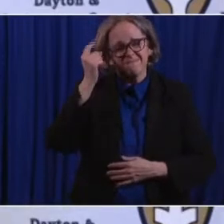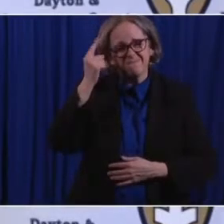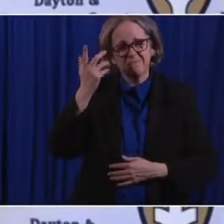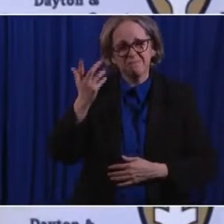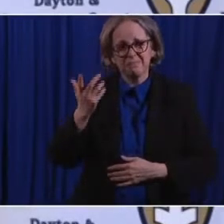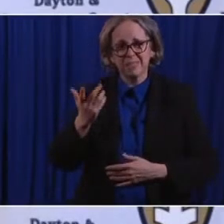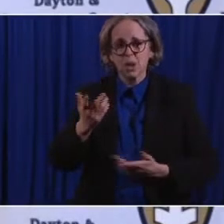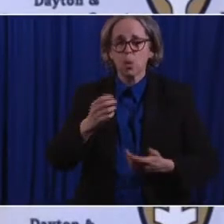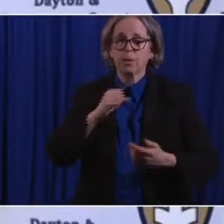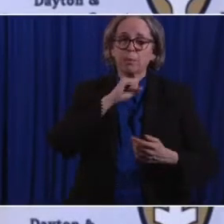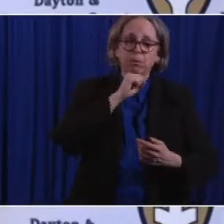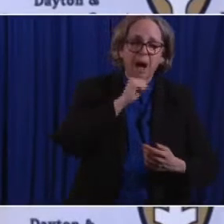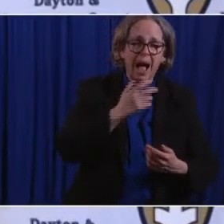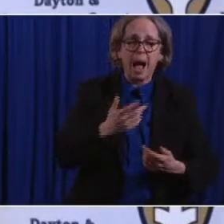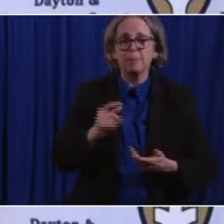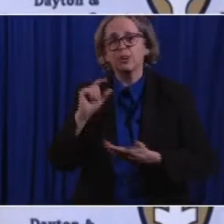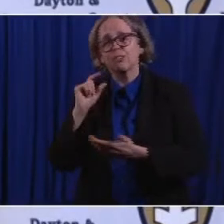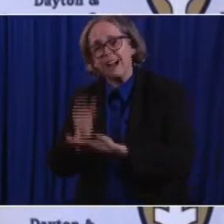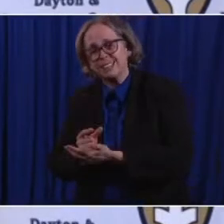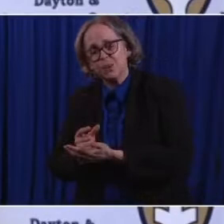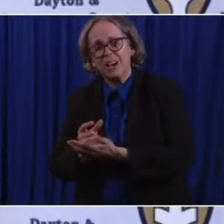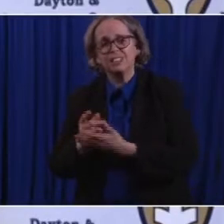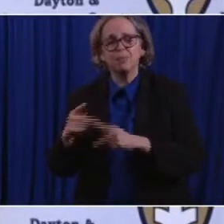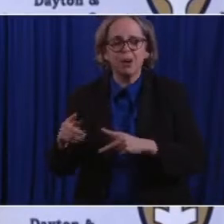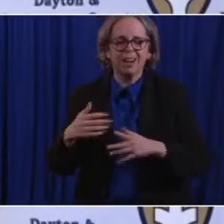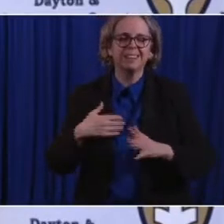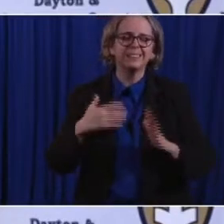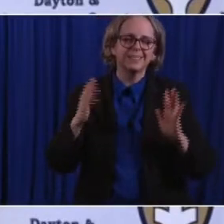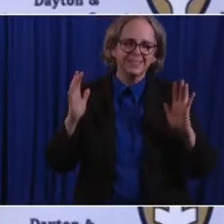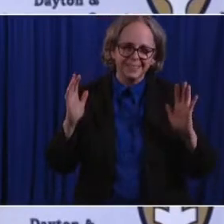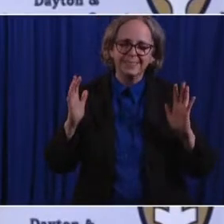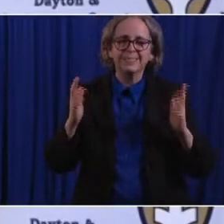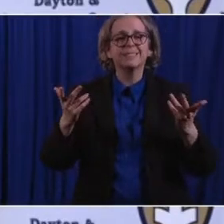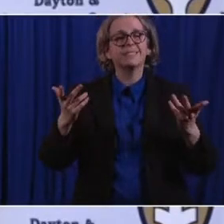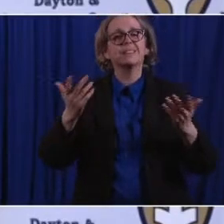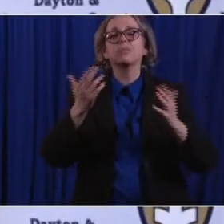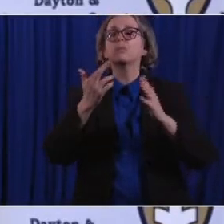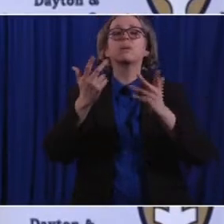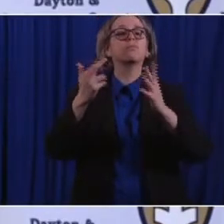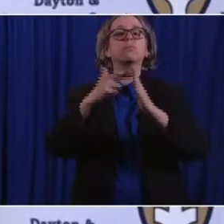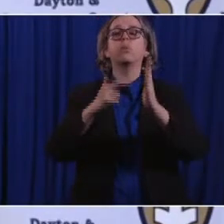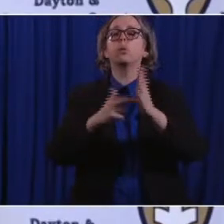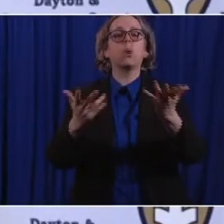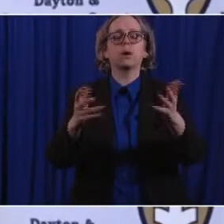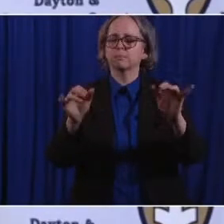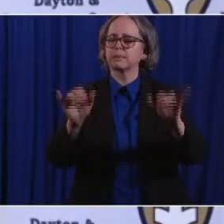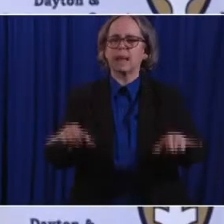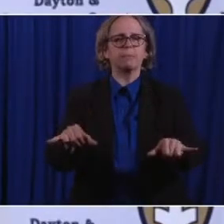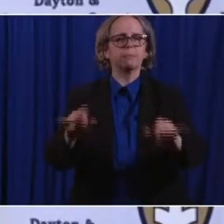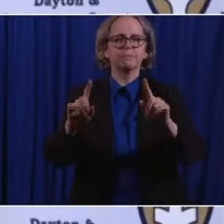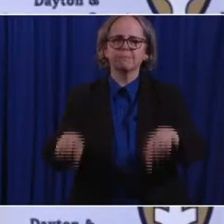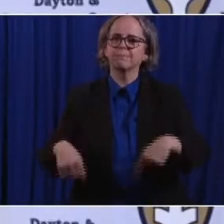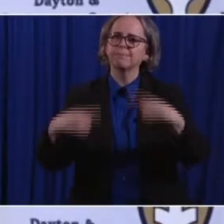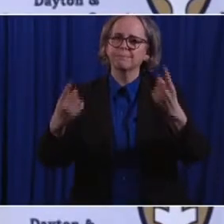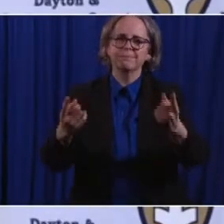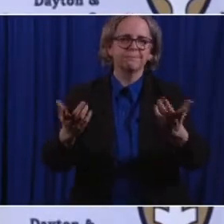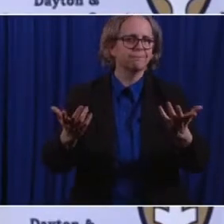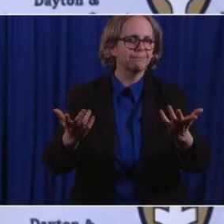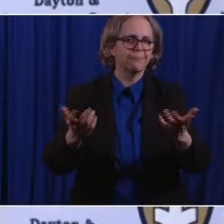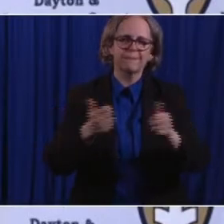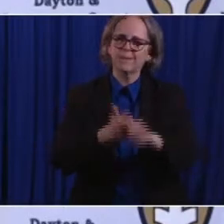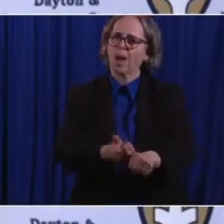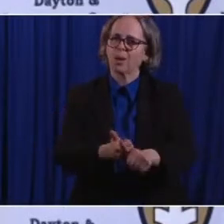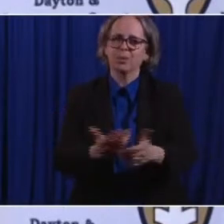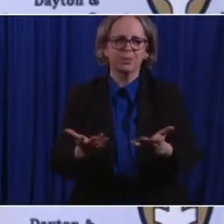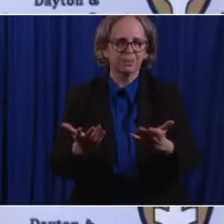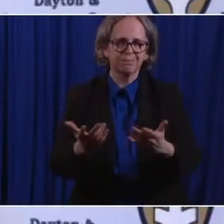to graduations, the basics are still best. And I would just advise people to stay with the basics. Don't make